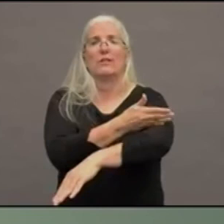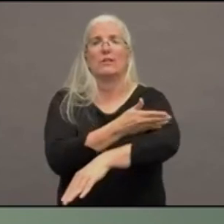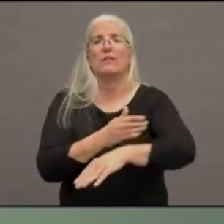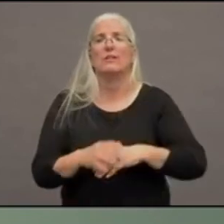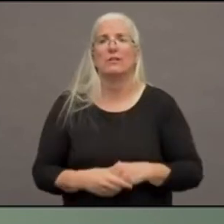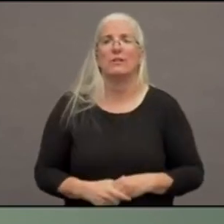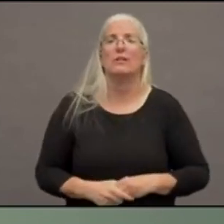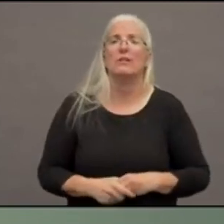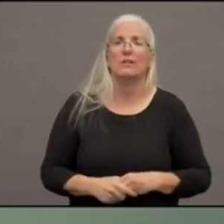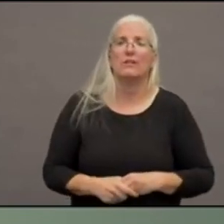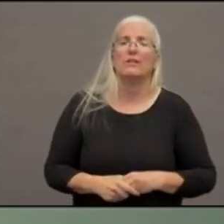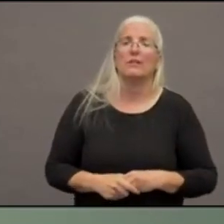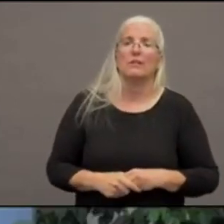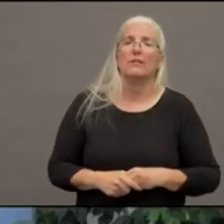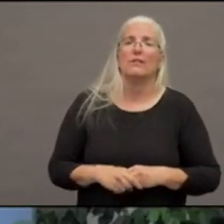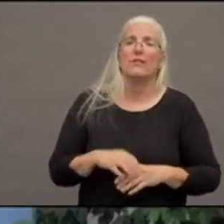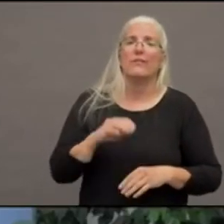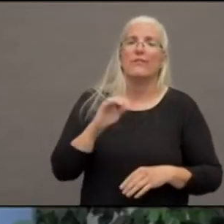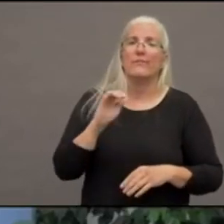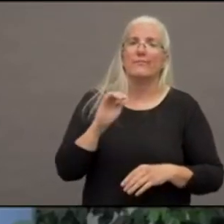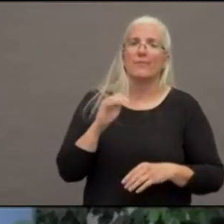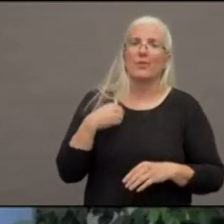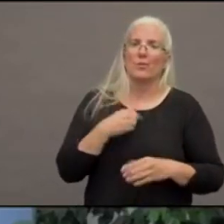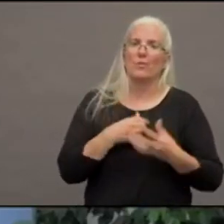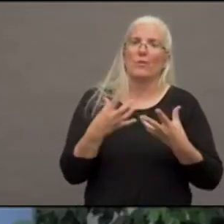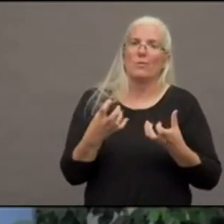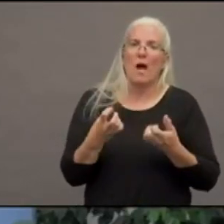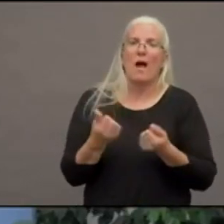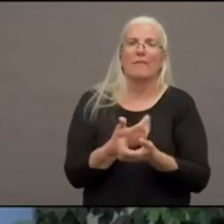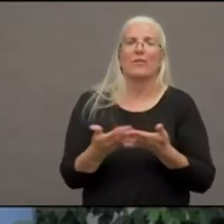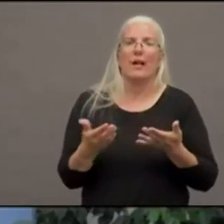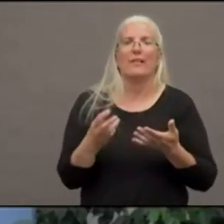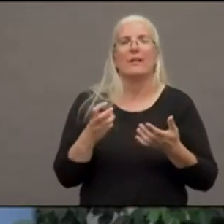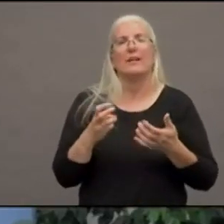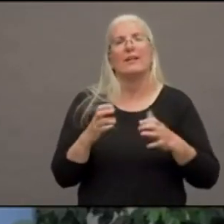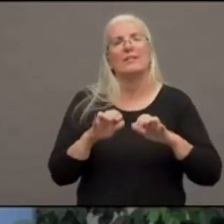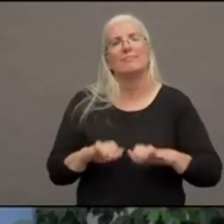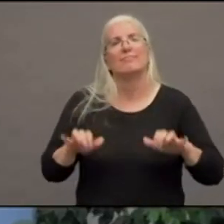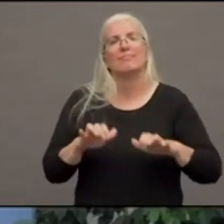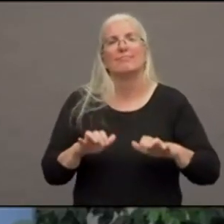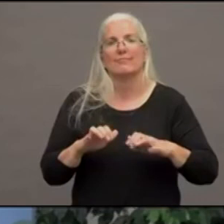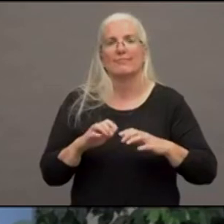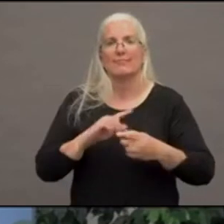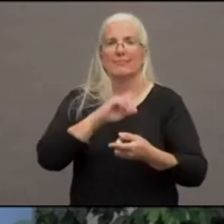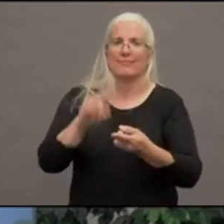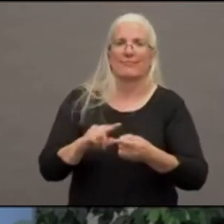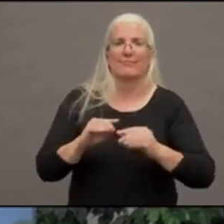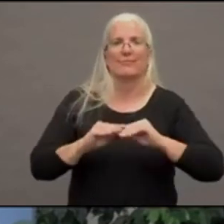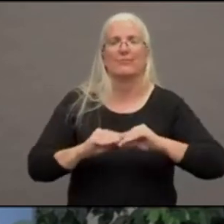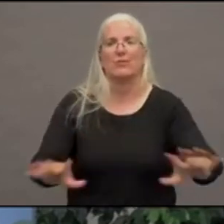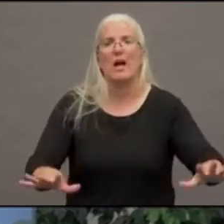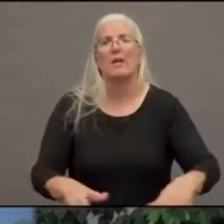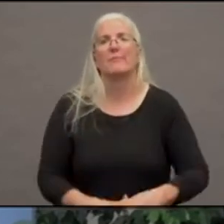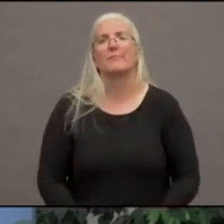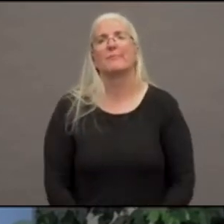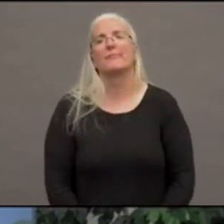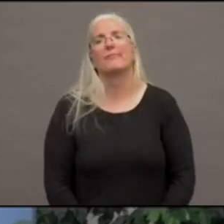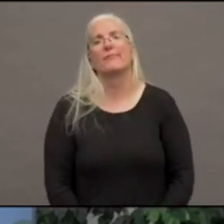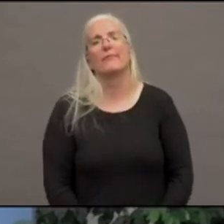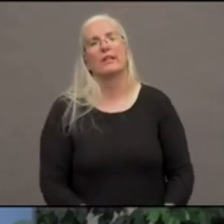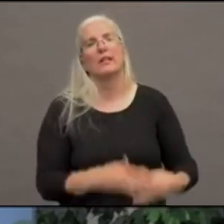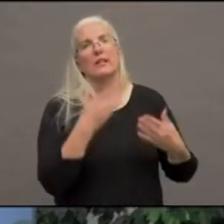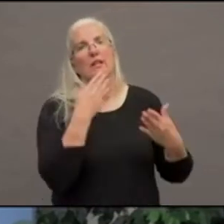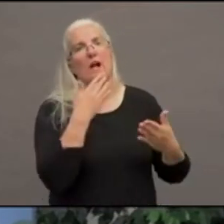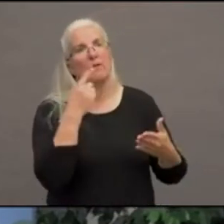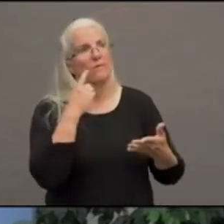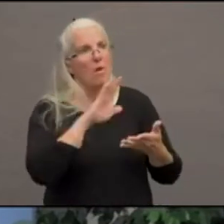to being able to keep things contained. James, thank you very much for the explanation. I hope that folks found this very helpful. And again,